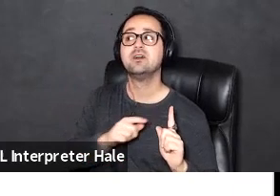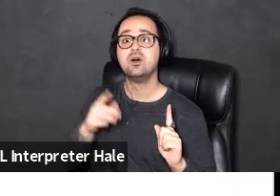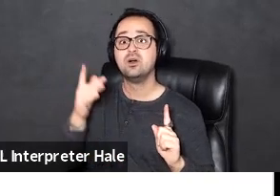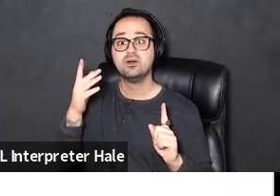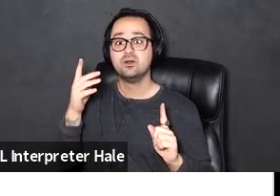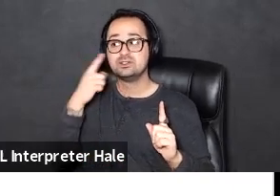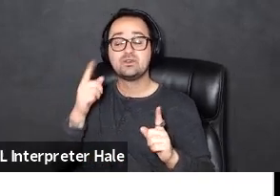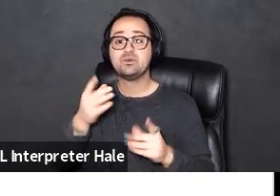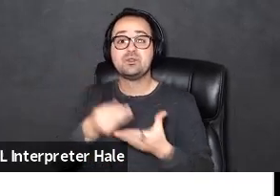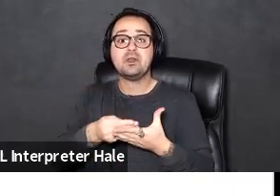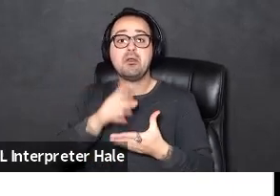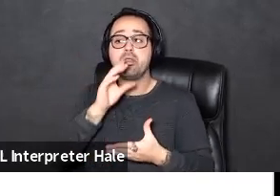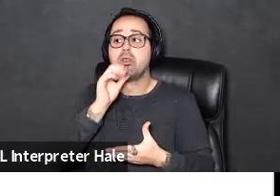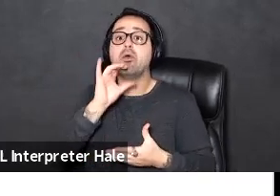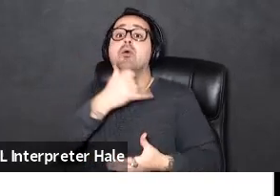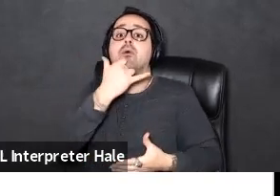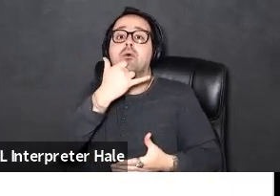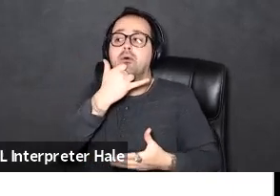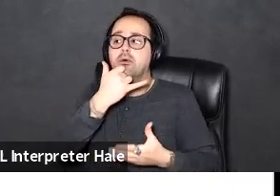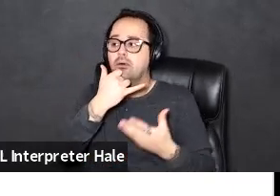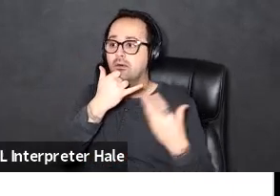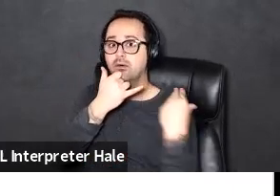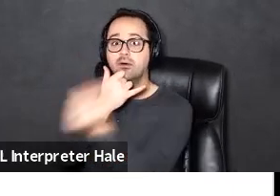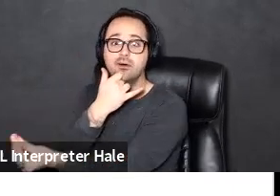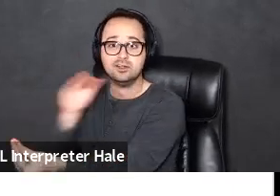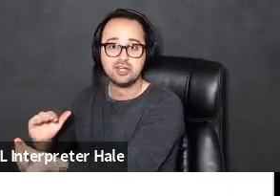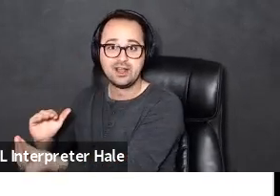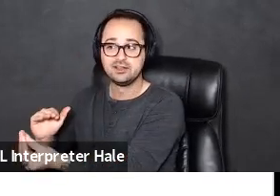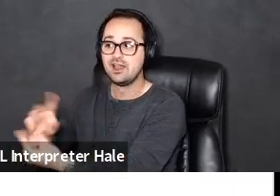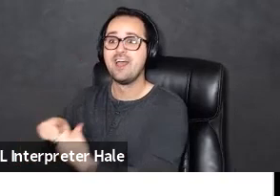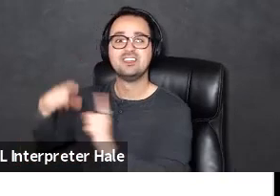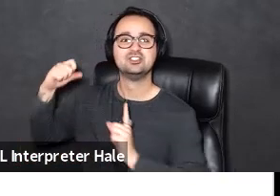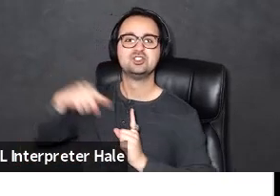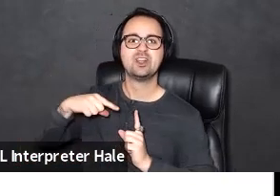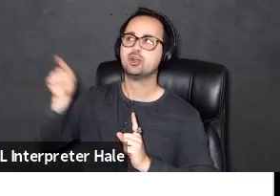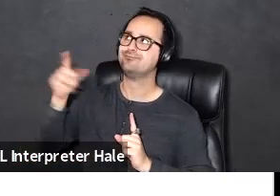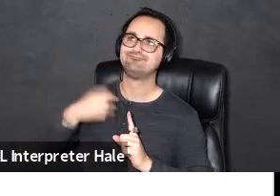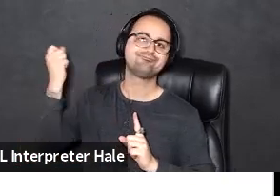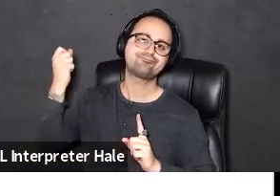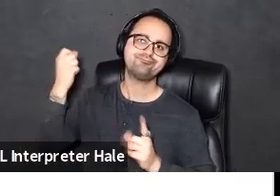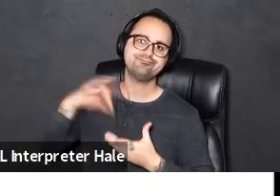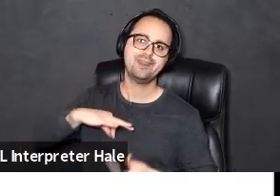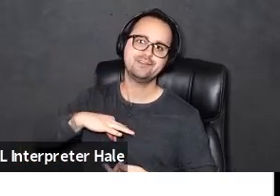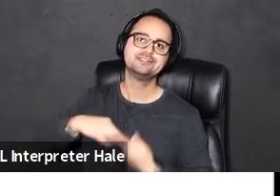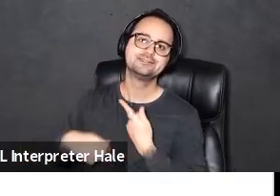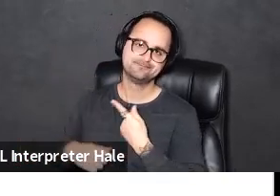don't accidentally pass to your child and then trigger the disqualification of benefits.